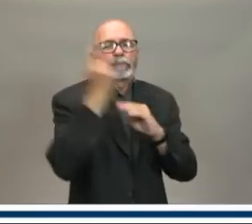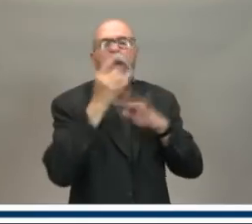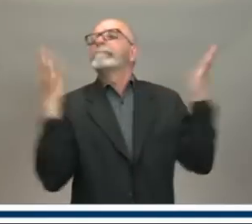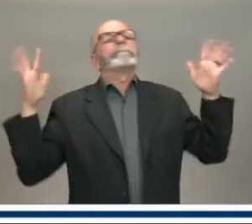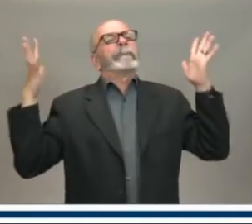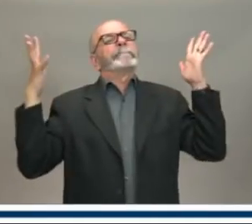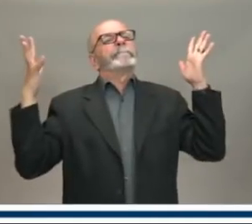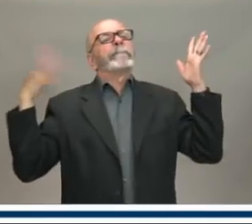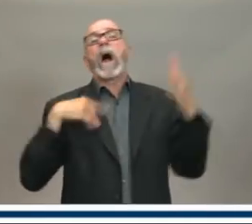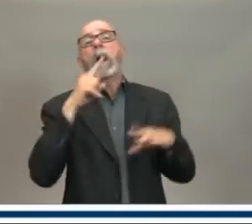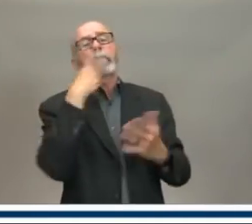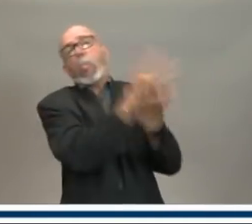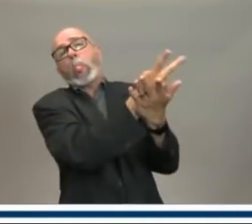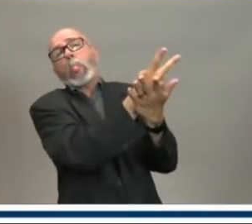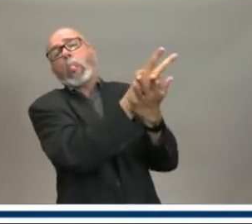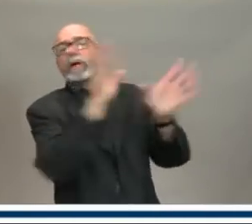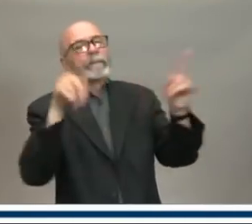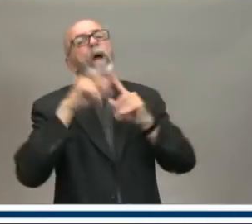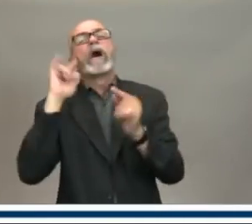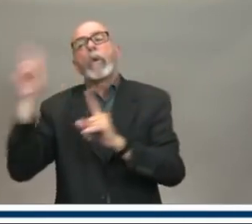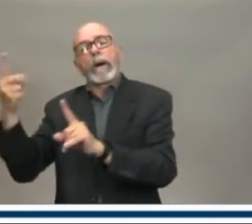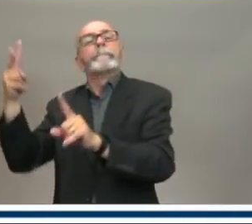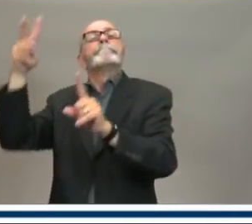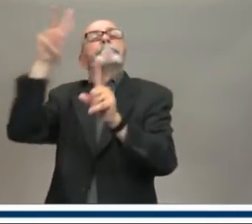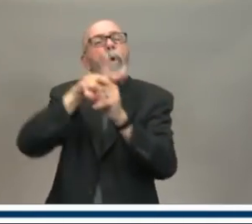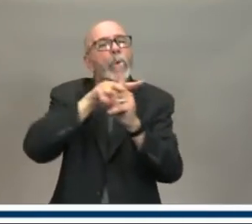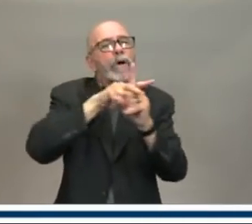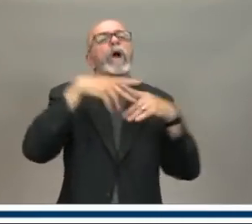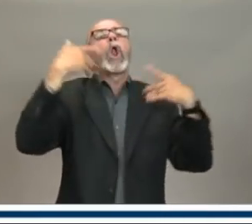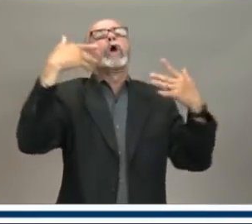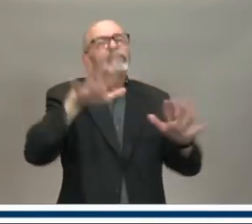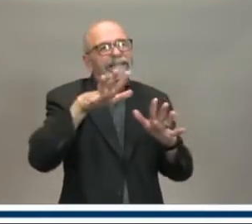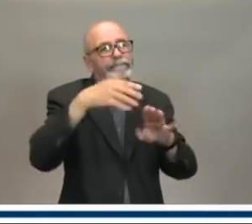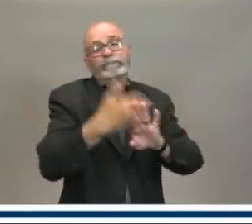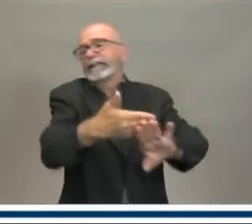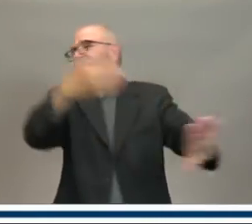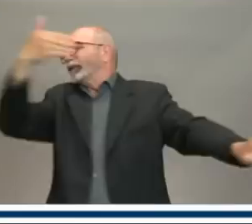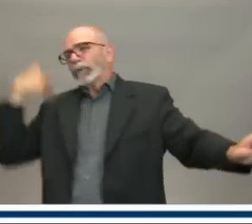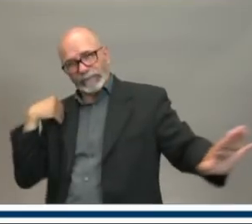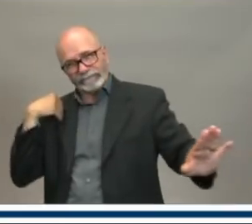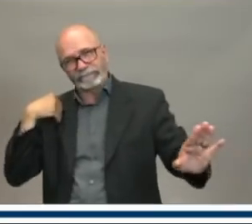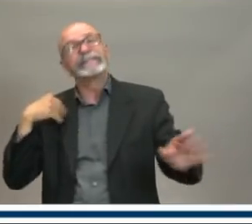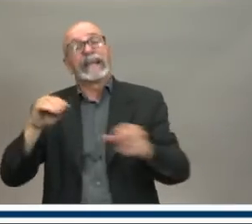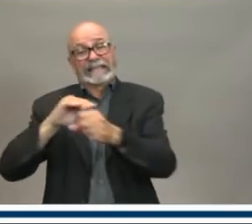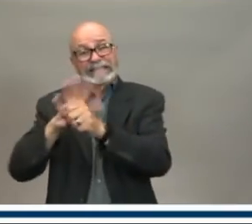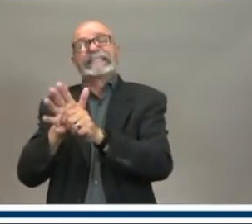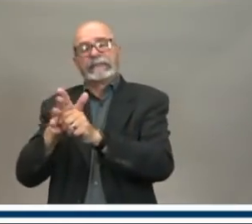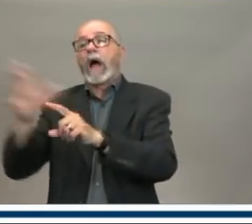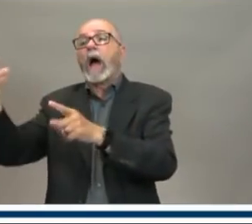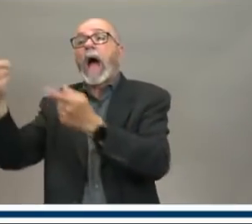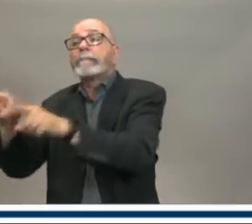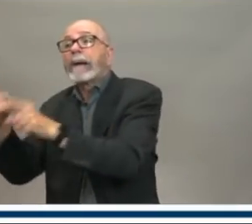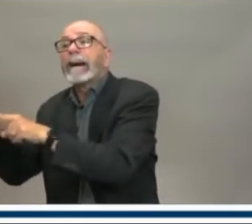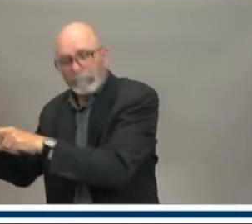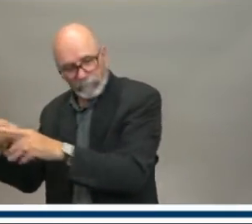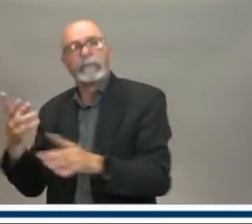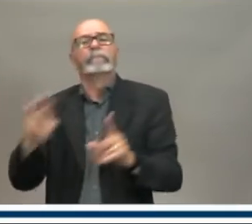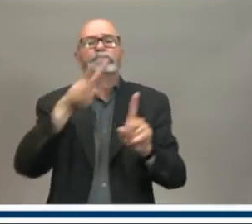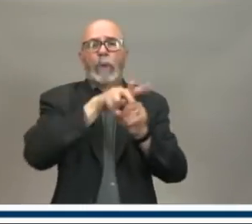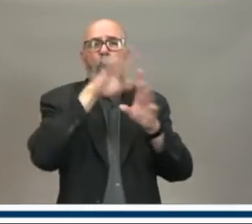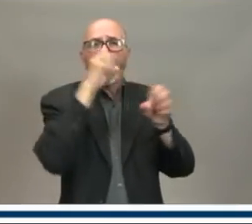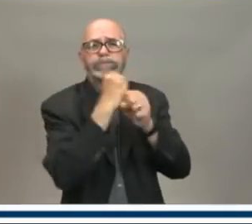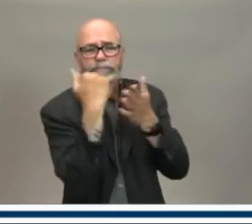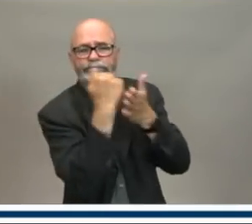prior to the order and the changes that we made around our primary health care facilities. But this